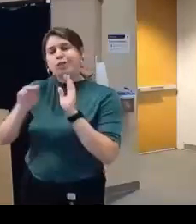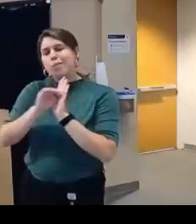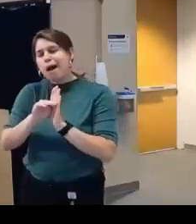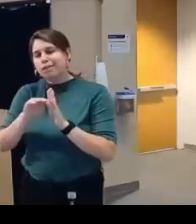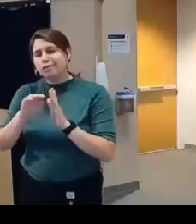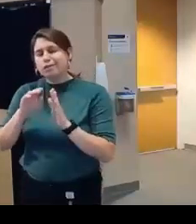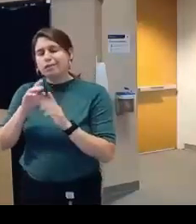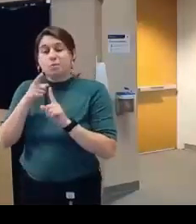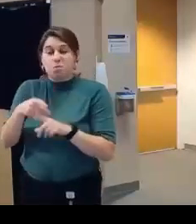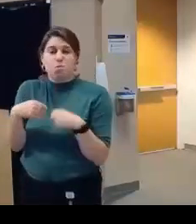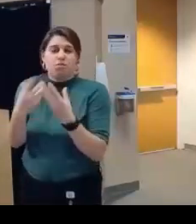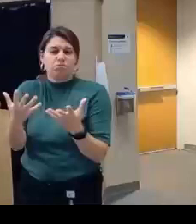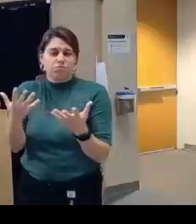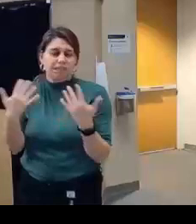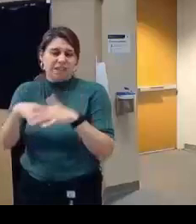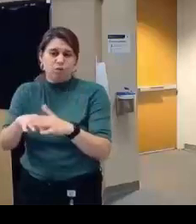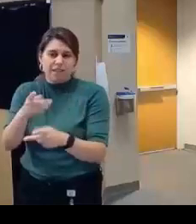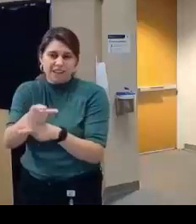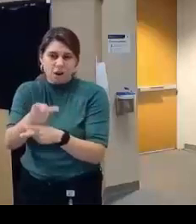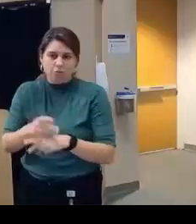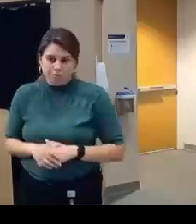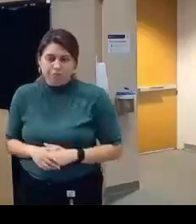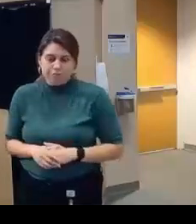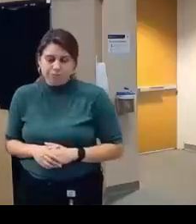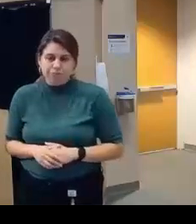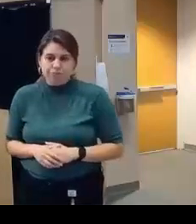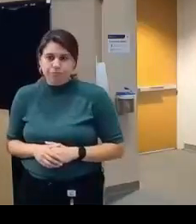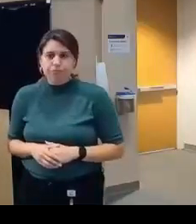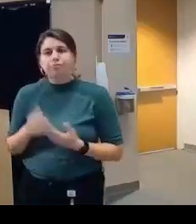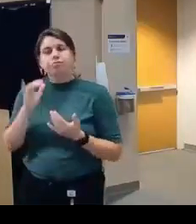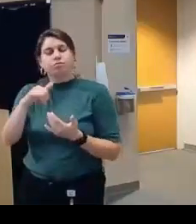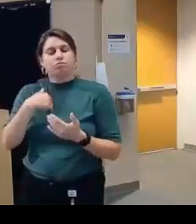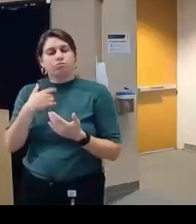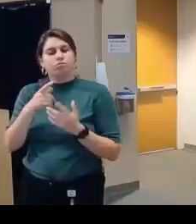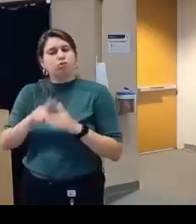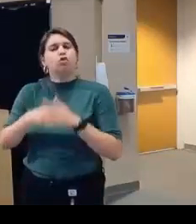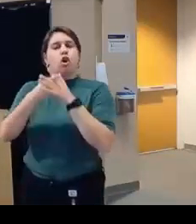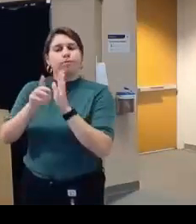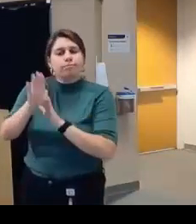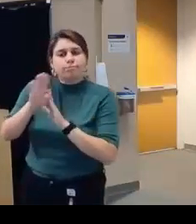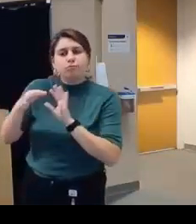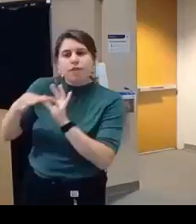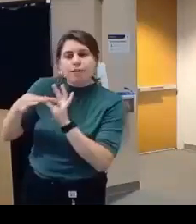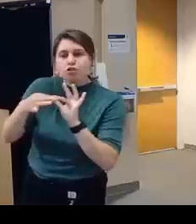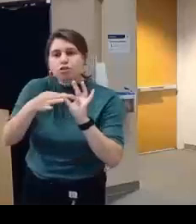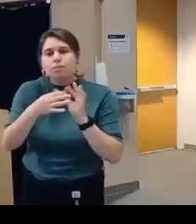delivering integrated care. And that allowed us to start creating these relationships and talking at national meetings and getting